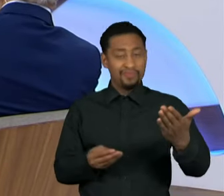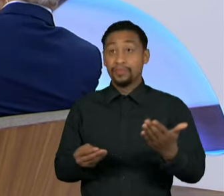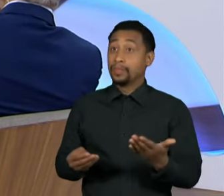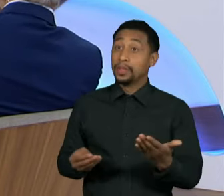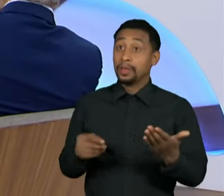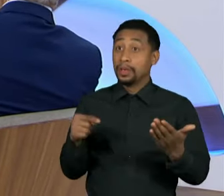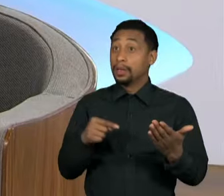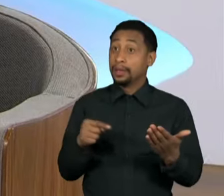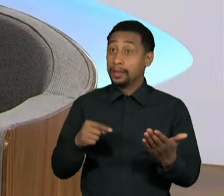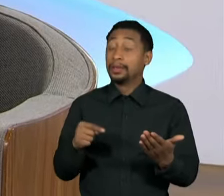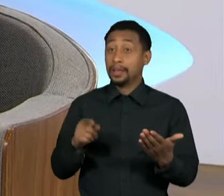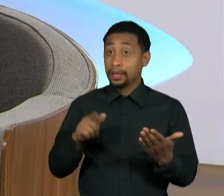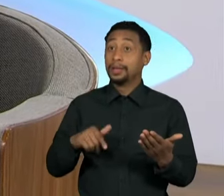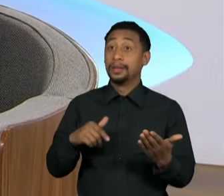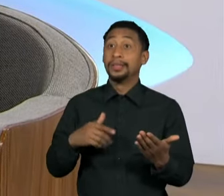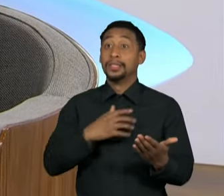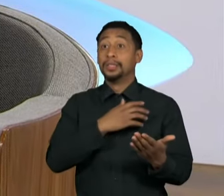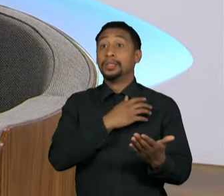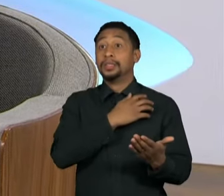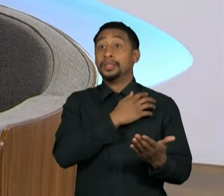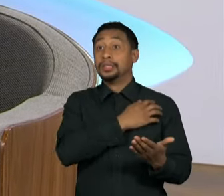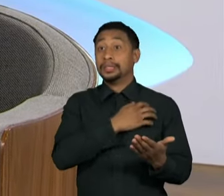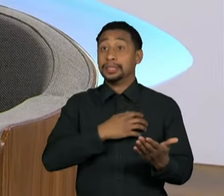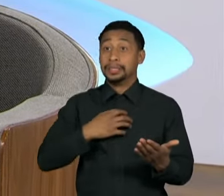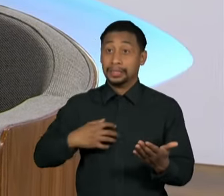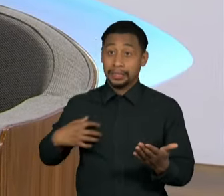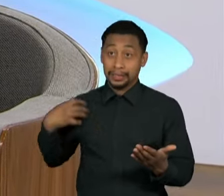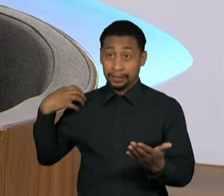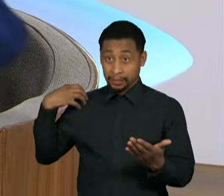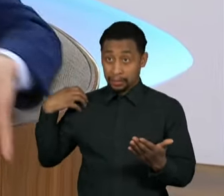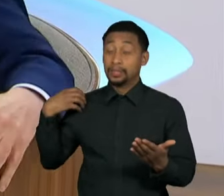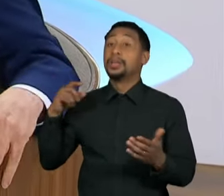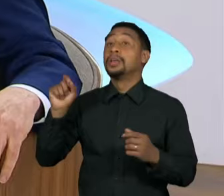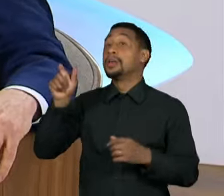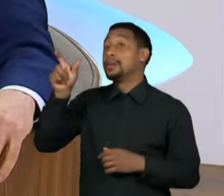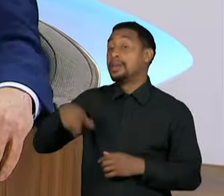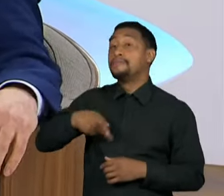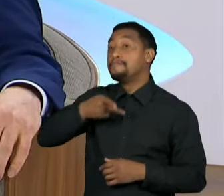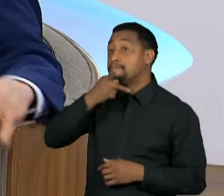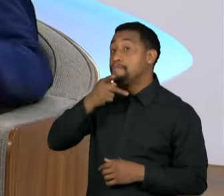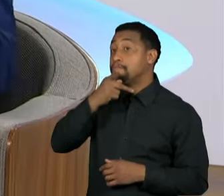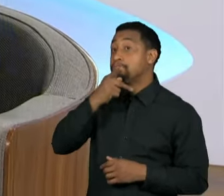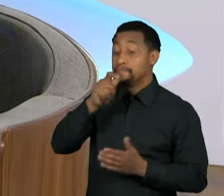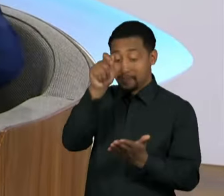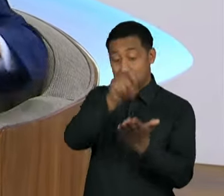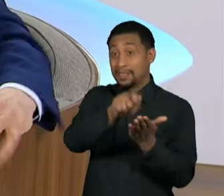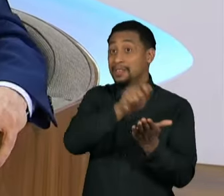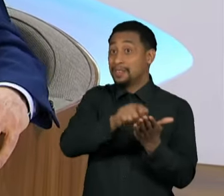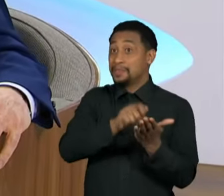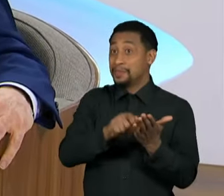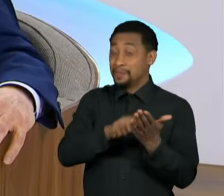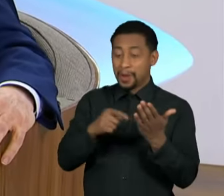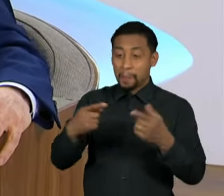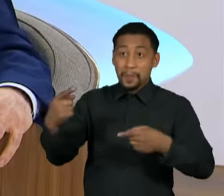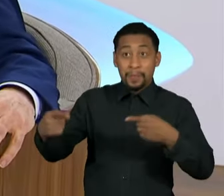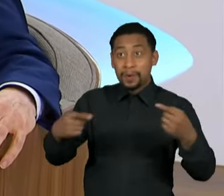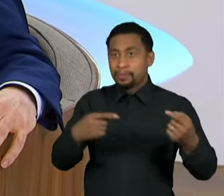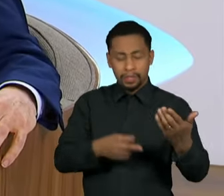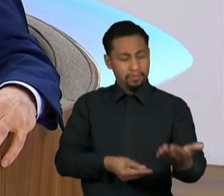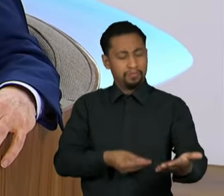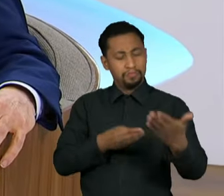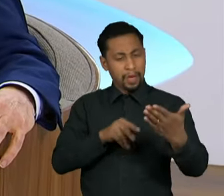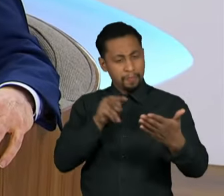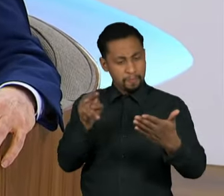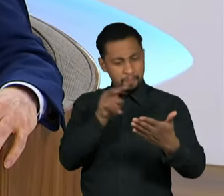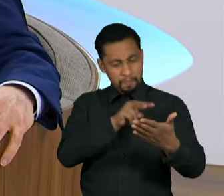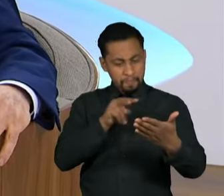be one of the dialogues of Plato, Socrates' dialogues written by Plato. Long story short,